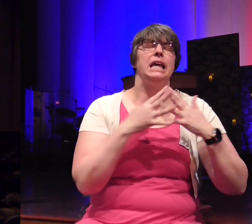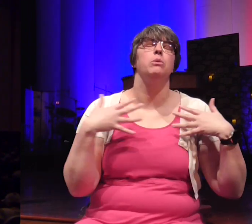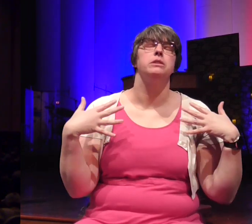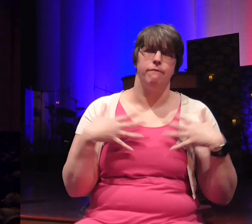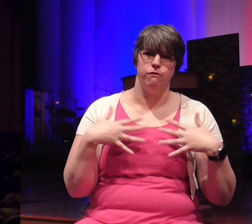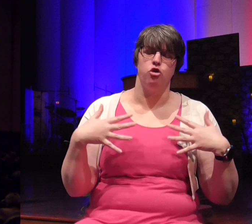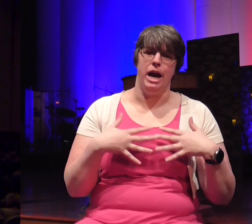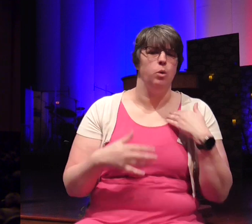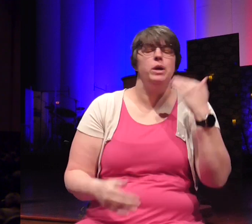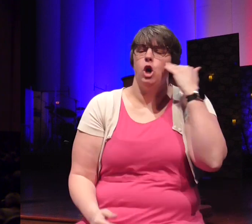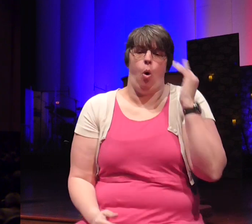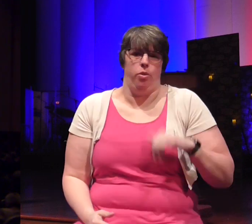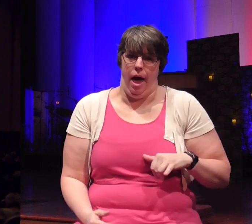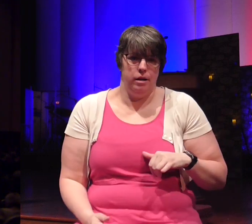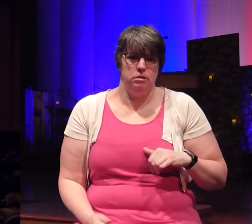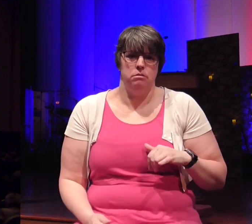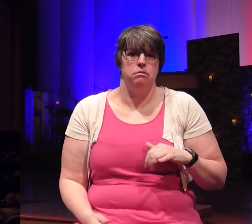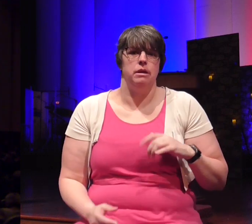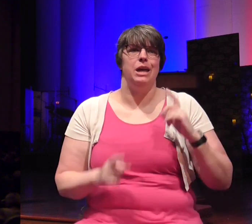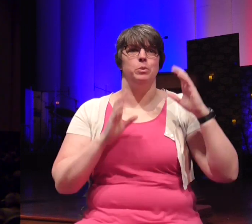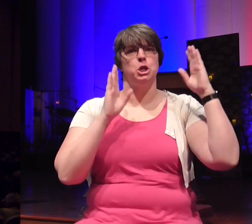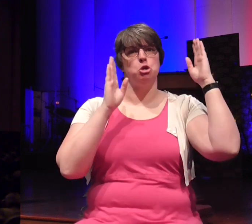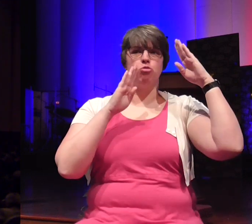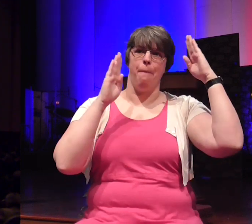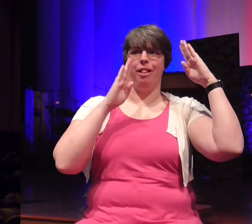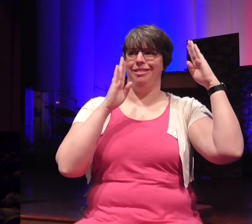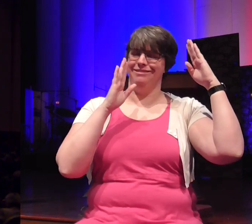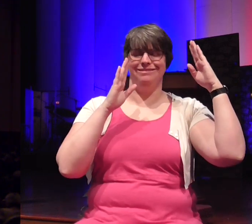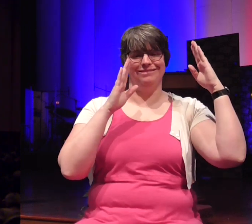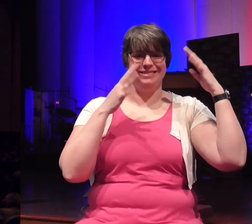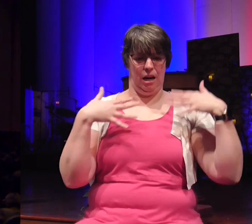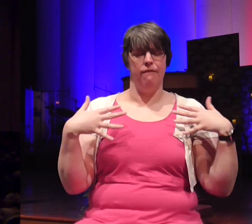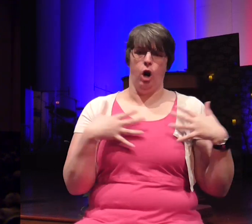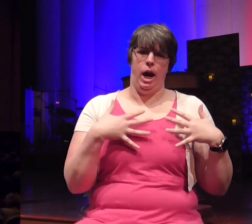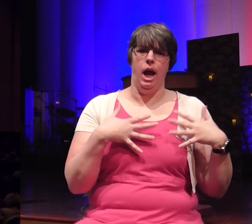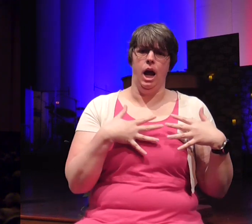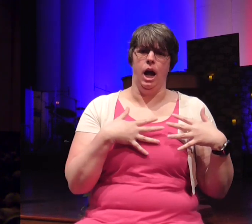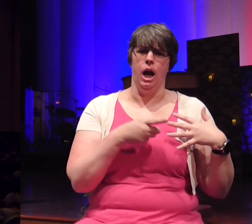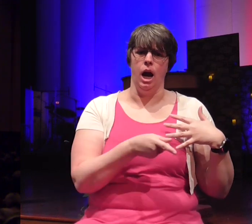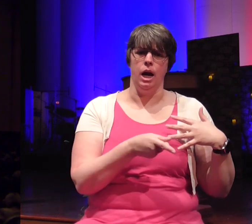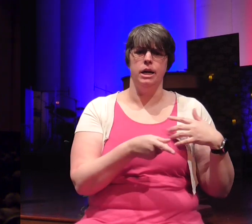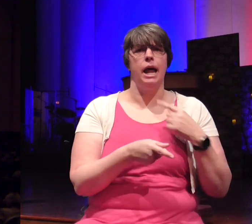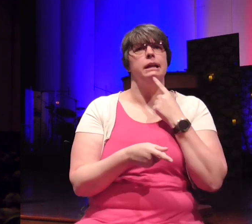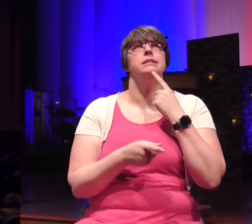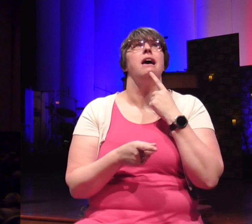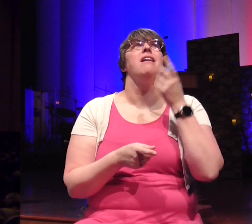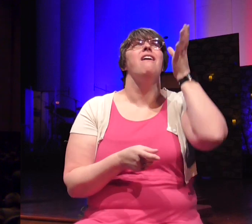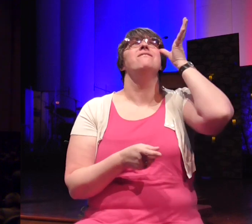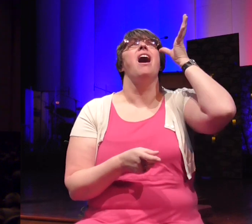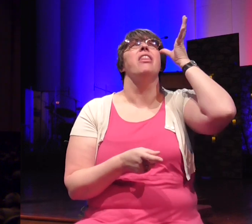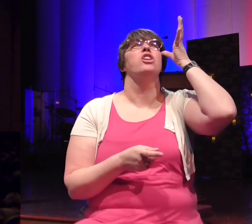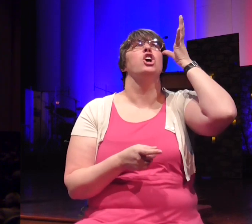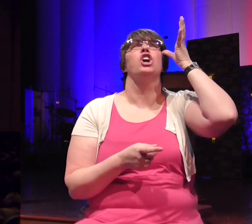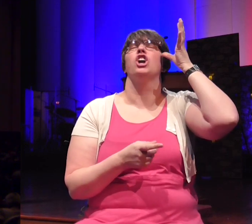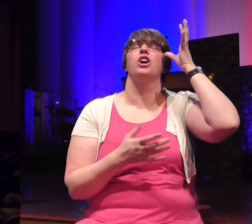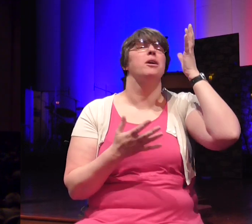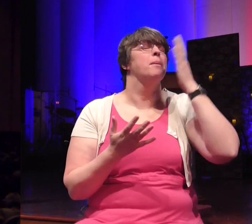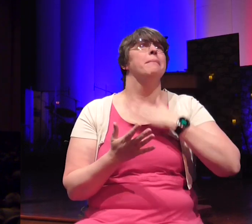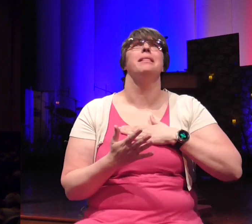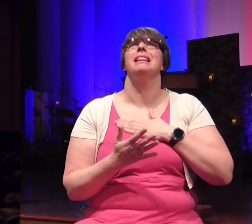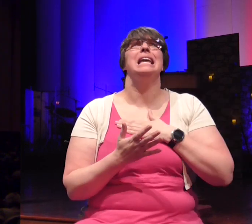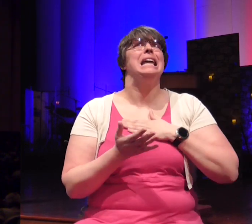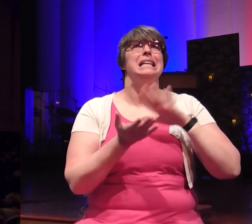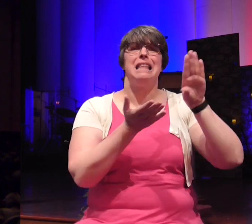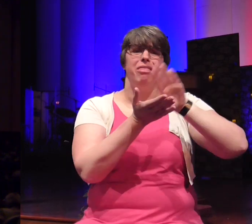doubt of that. He was troubled, sorely troubled. And he said, Father, let this cup pass from